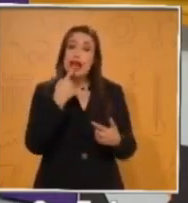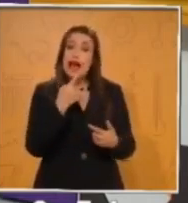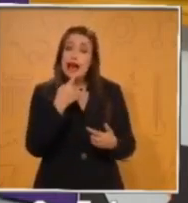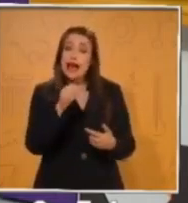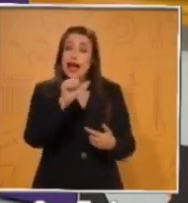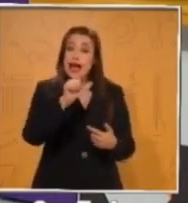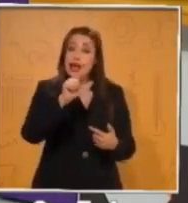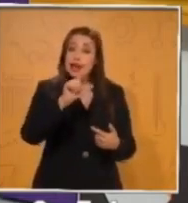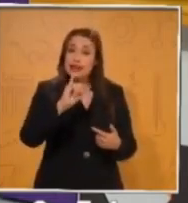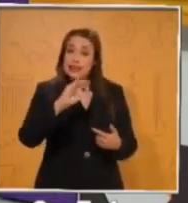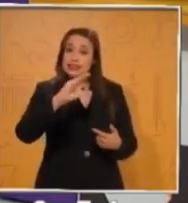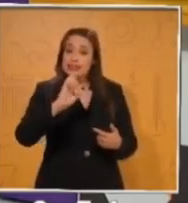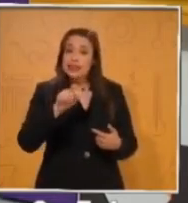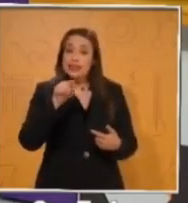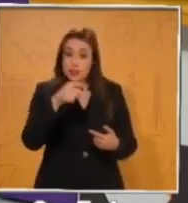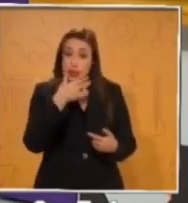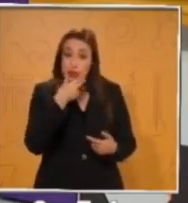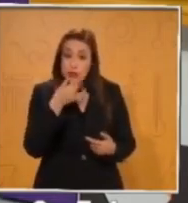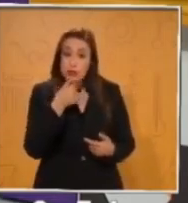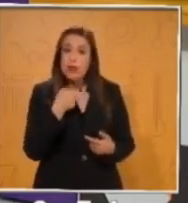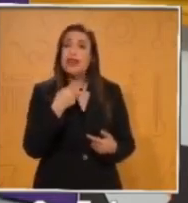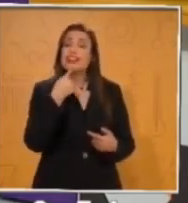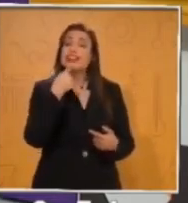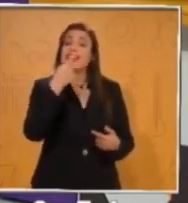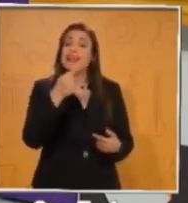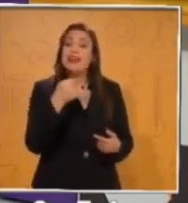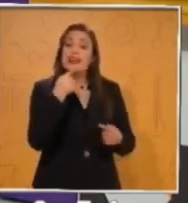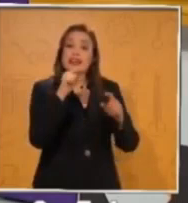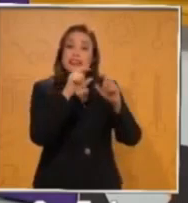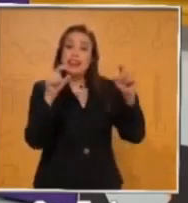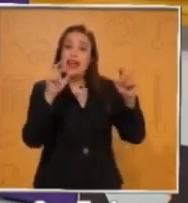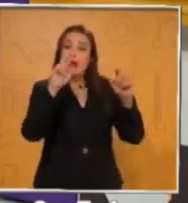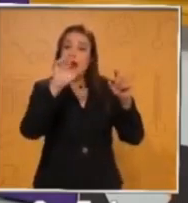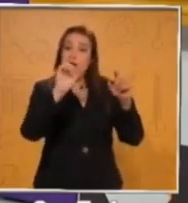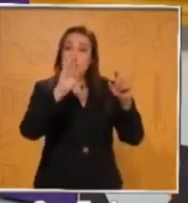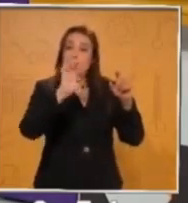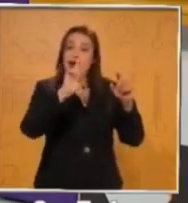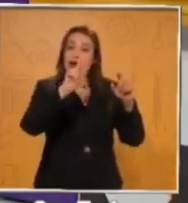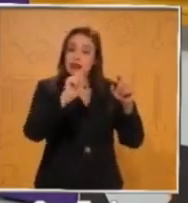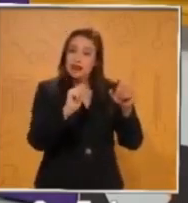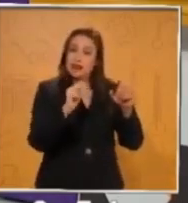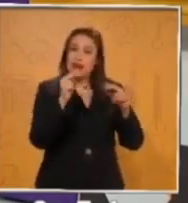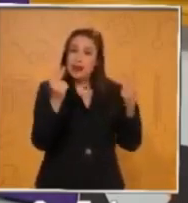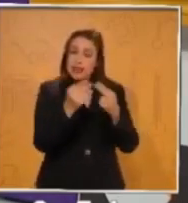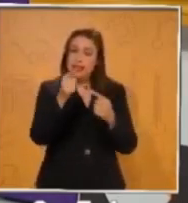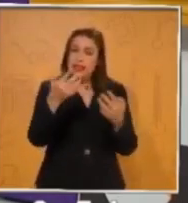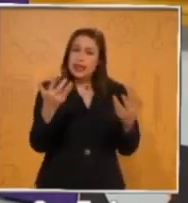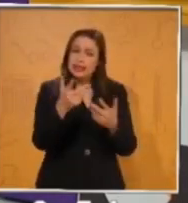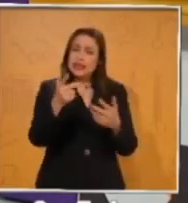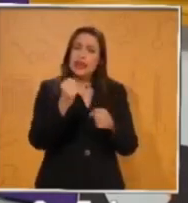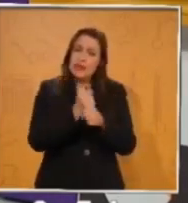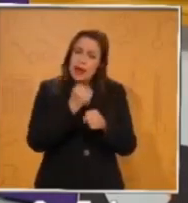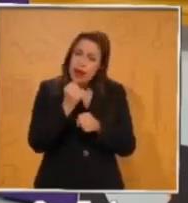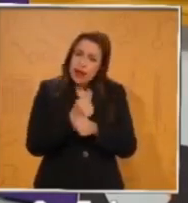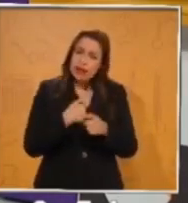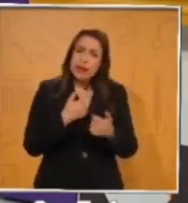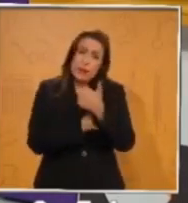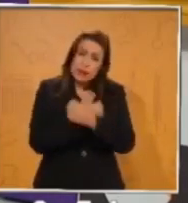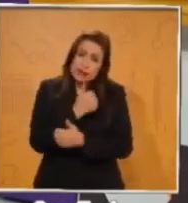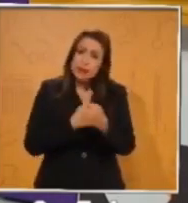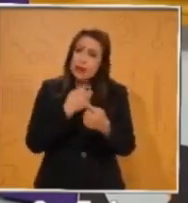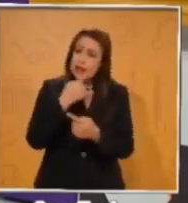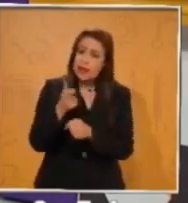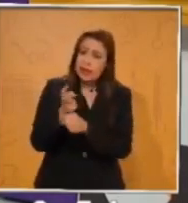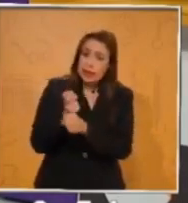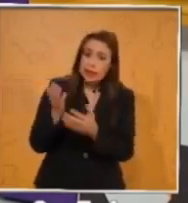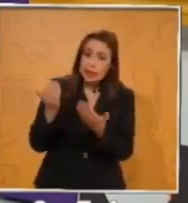are a boy, you're gonna play Robert. If you need the participation of your mother, please do it. Okay? If you